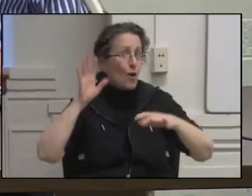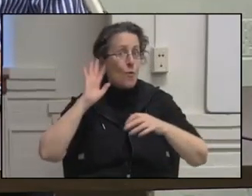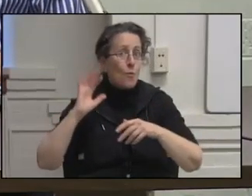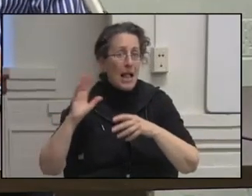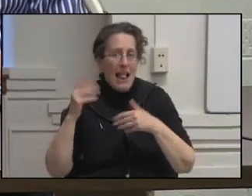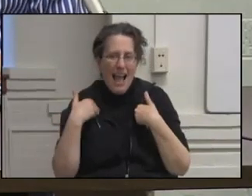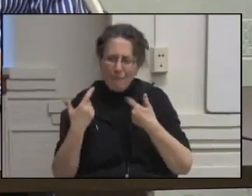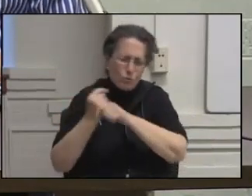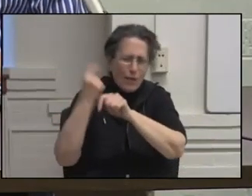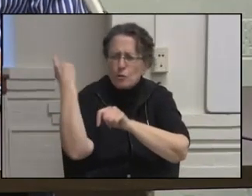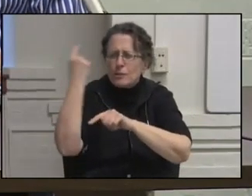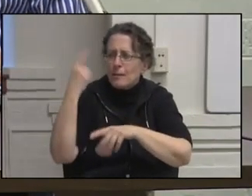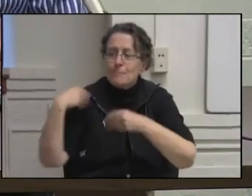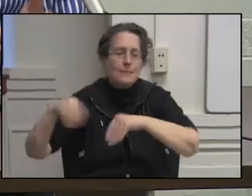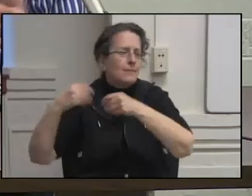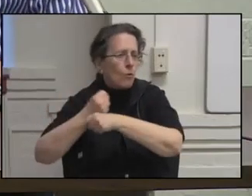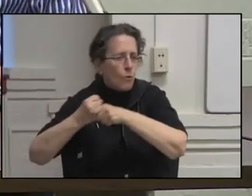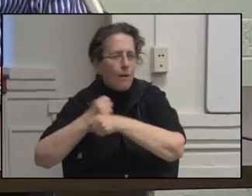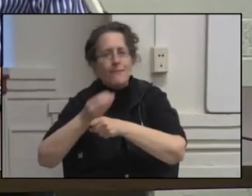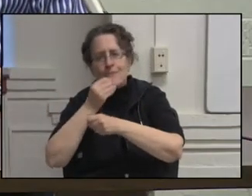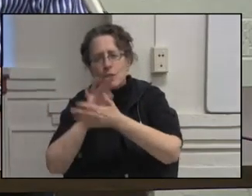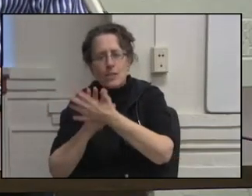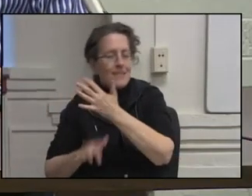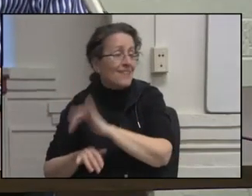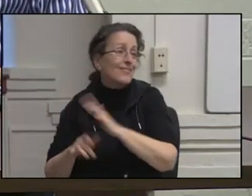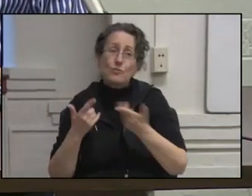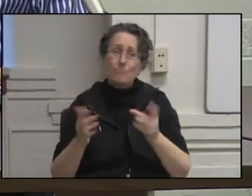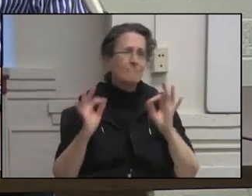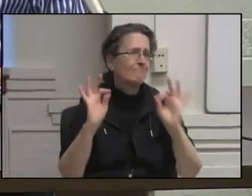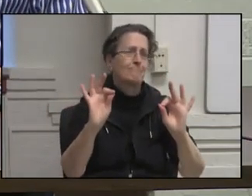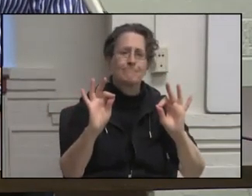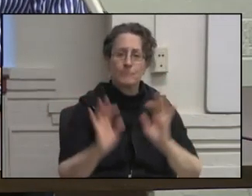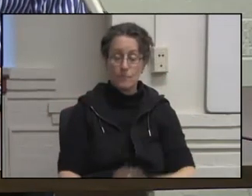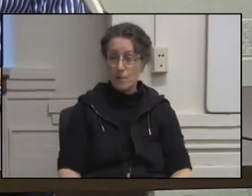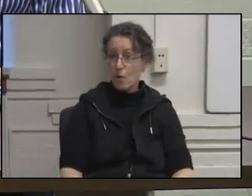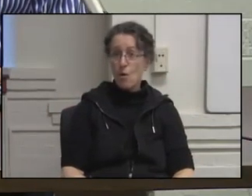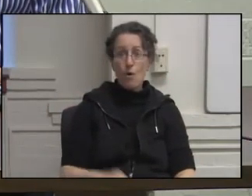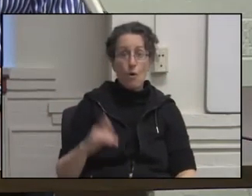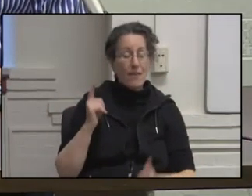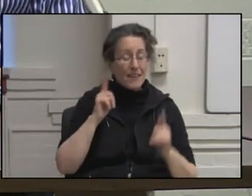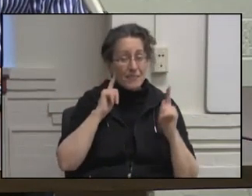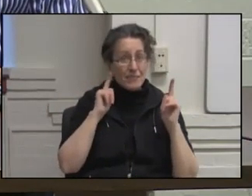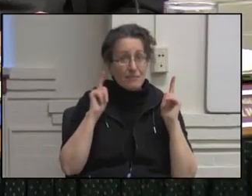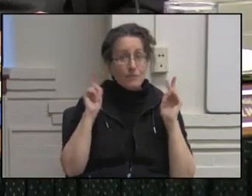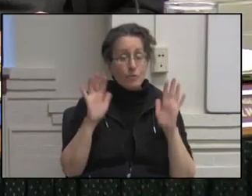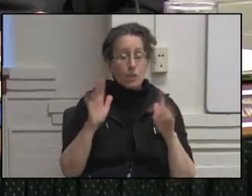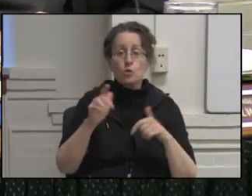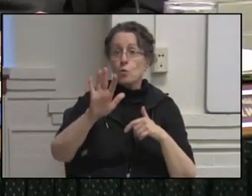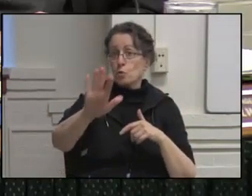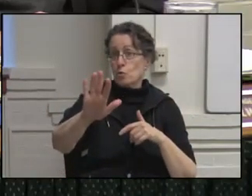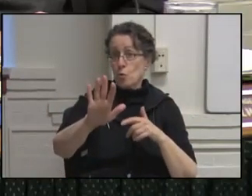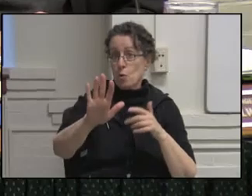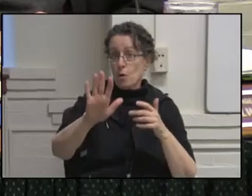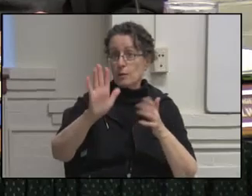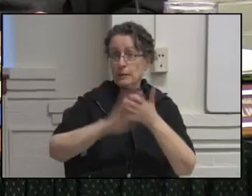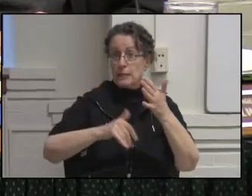other alternatives to what we're serving. That sounds really great, and it looks like you'll be serving from 9 to 5 on